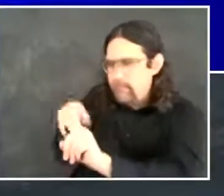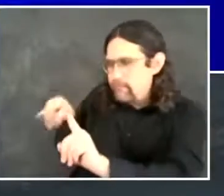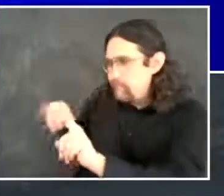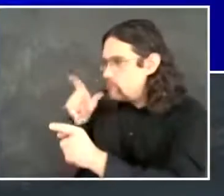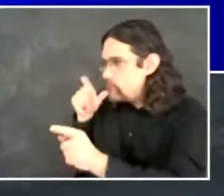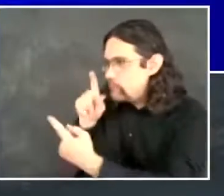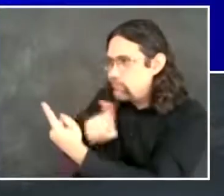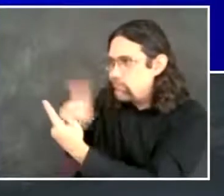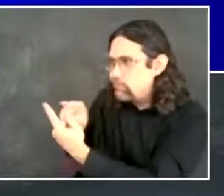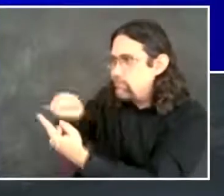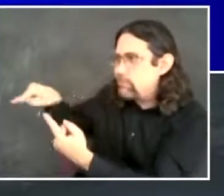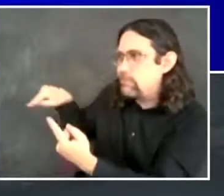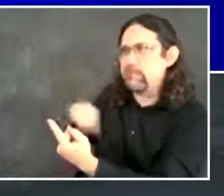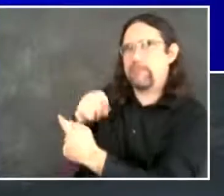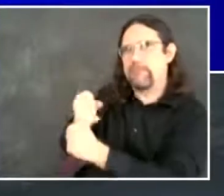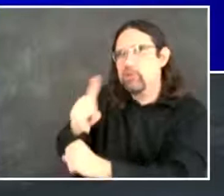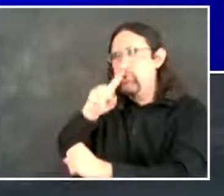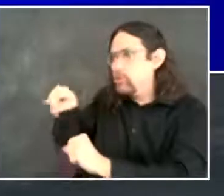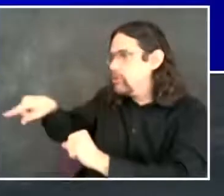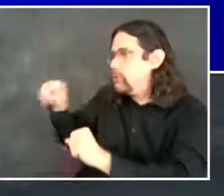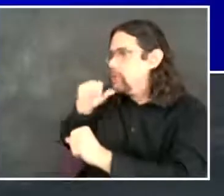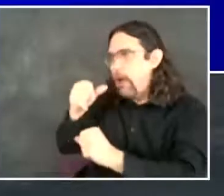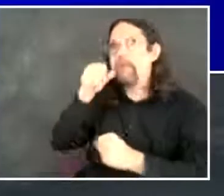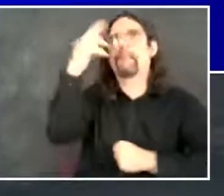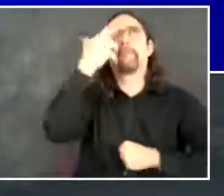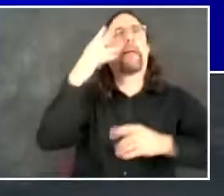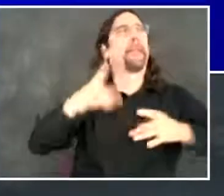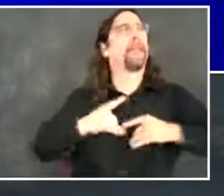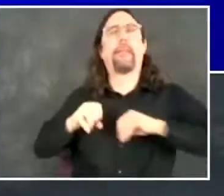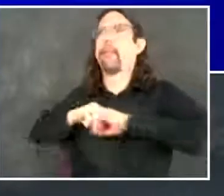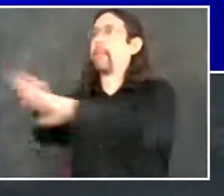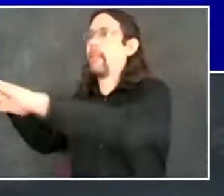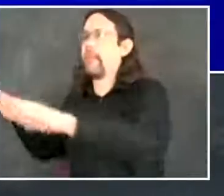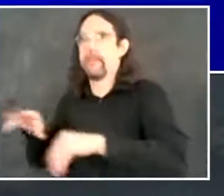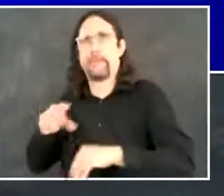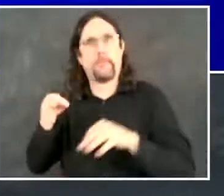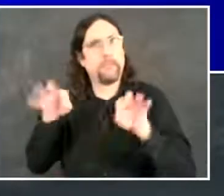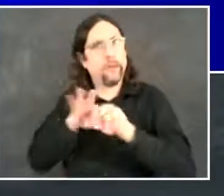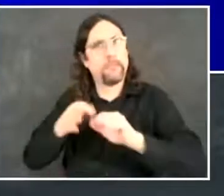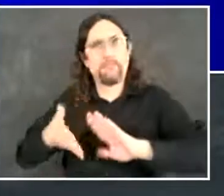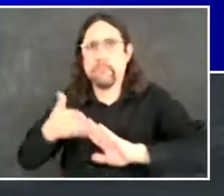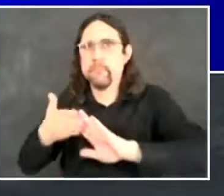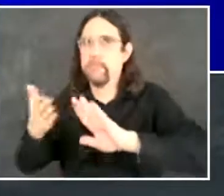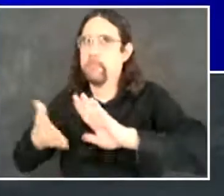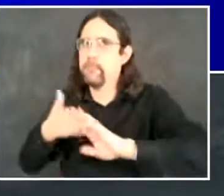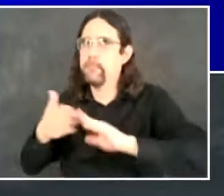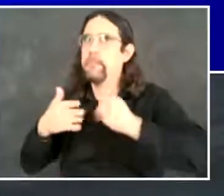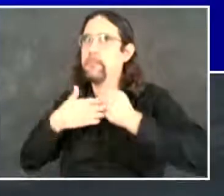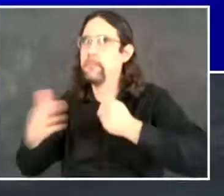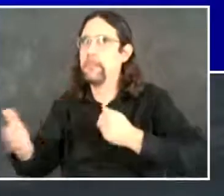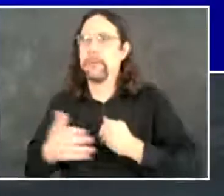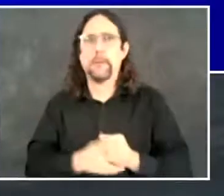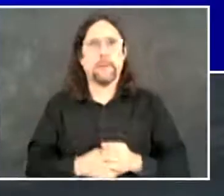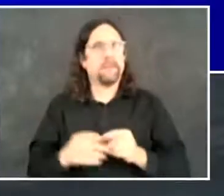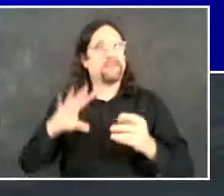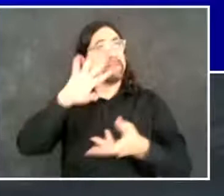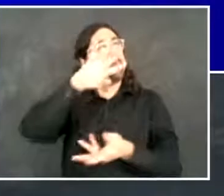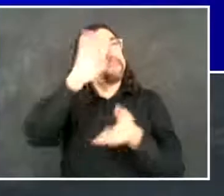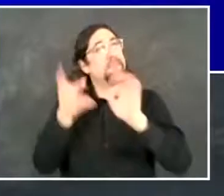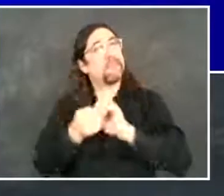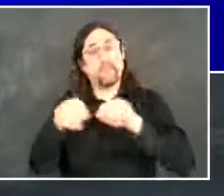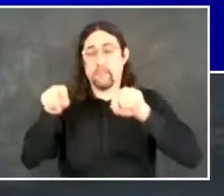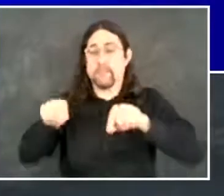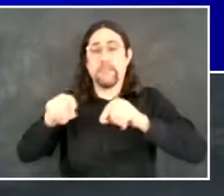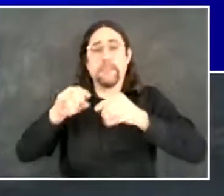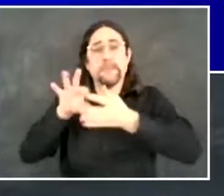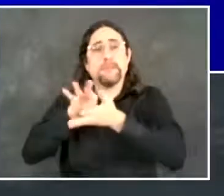we won't have some kind of level off, and we do not want that level off. That prolongs this agony we're all dealing with, cooped up in